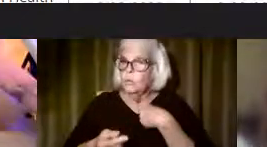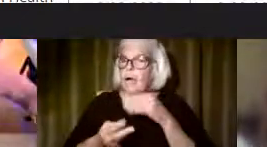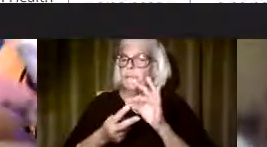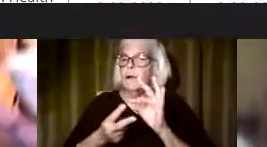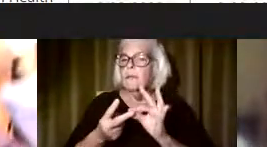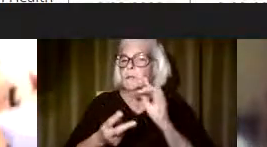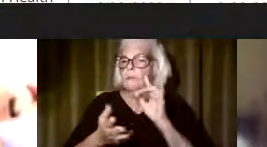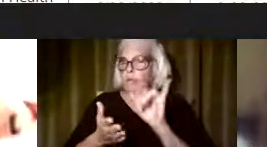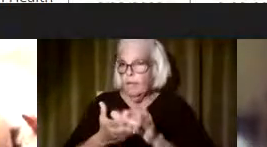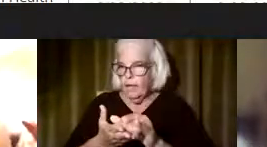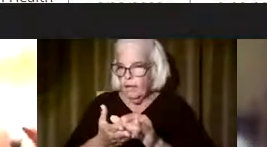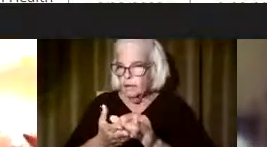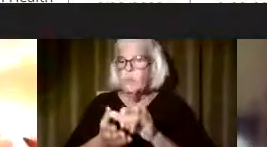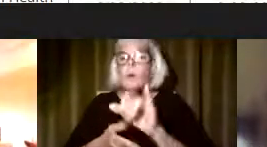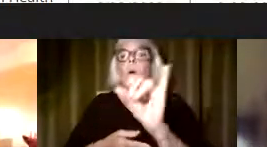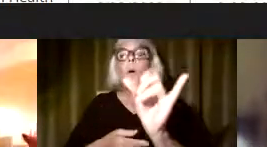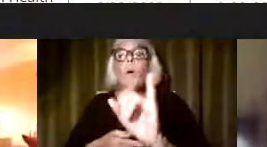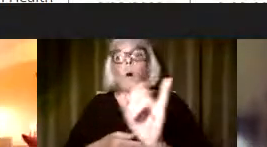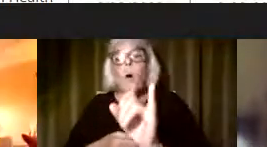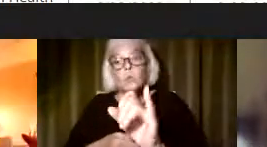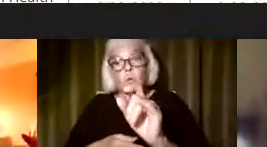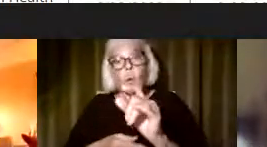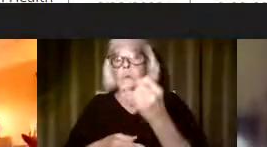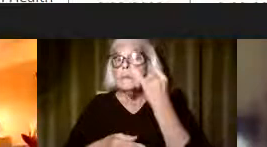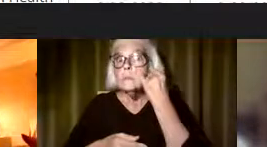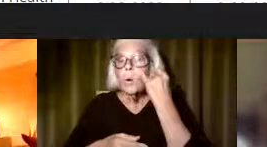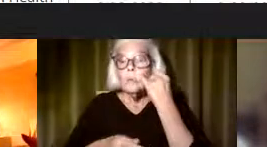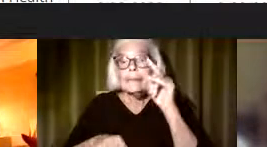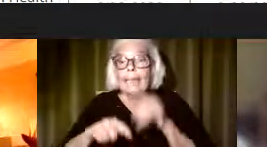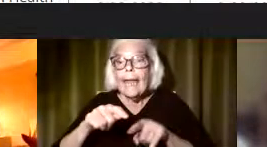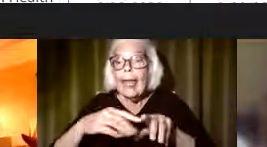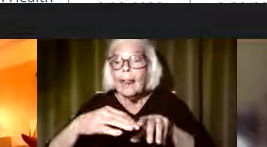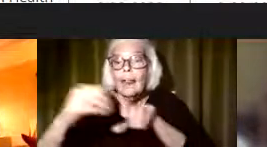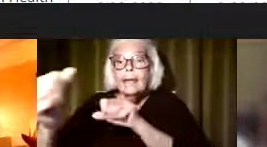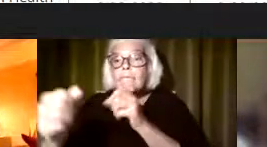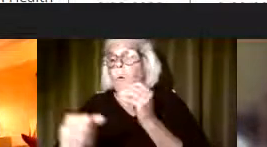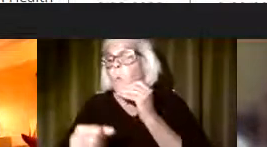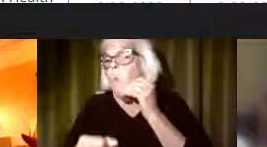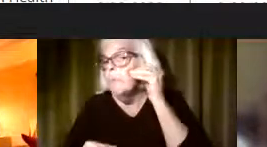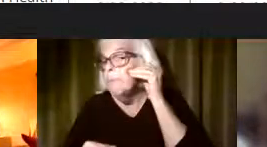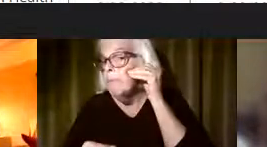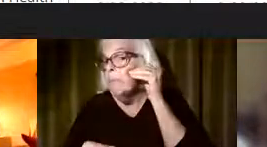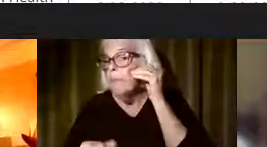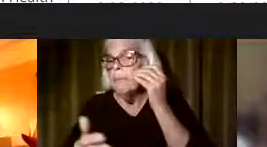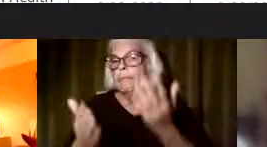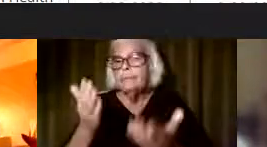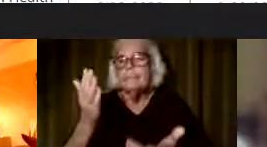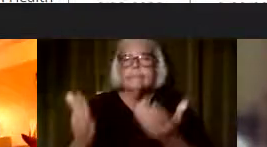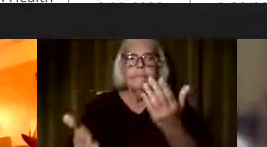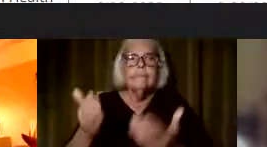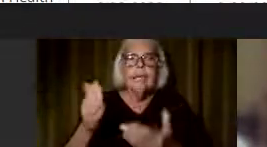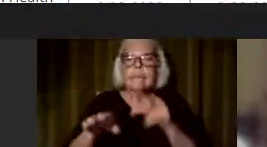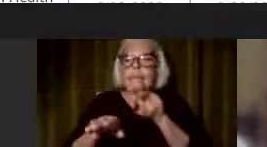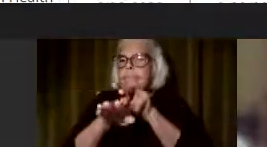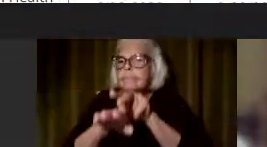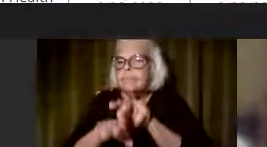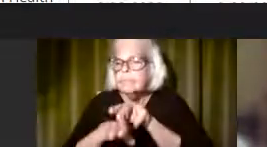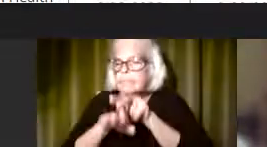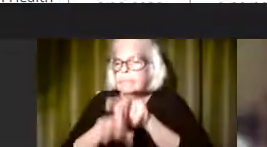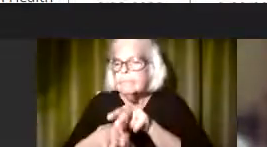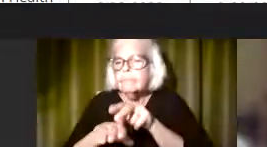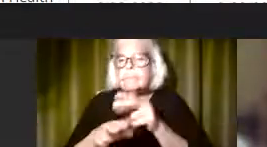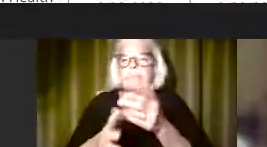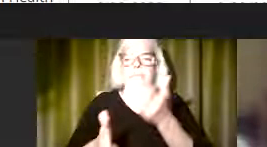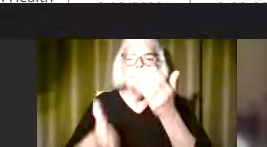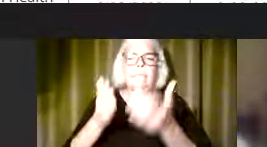an EMS agency out to conduct the testing, but I'm happy to follow up on what other transportation resources